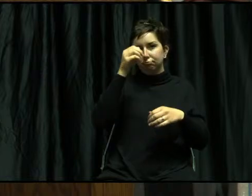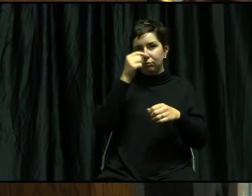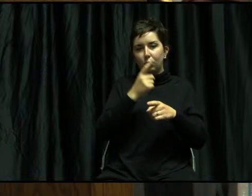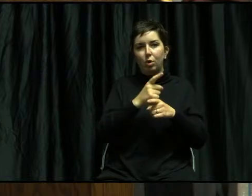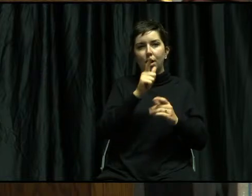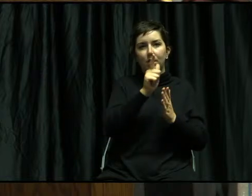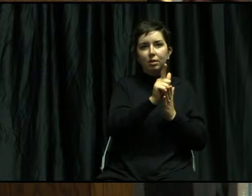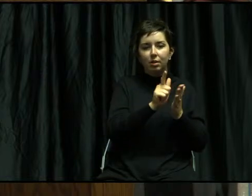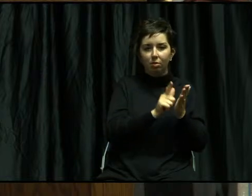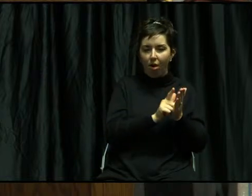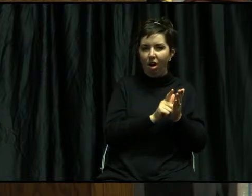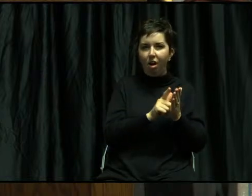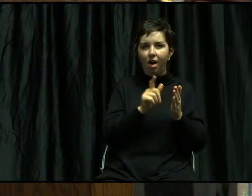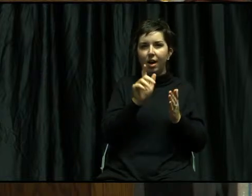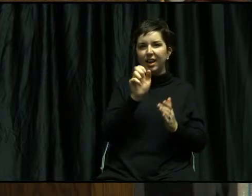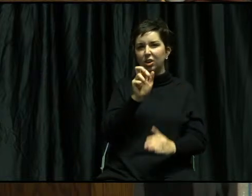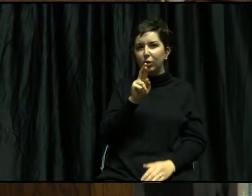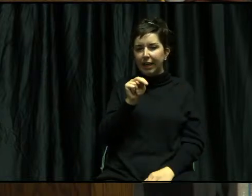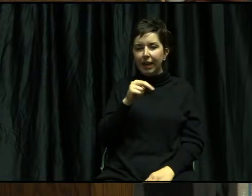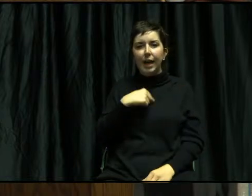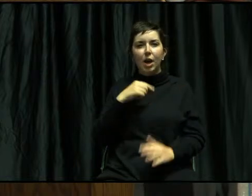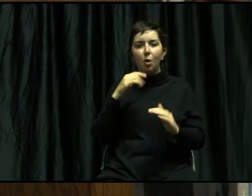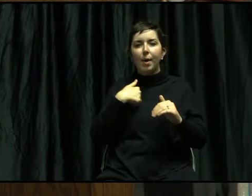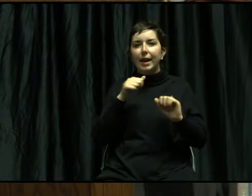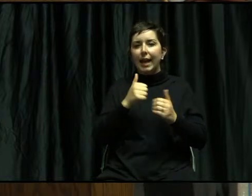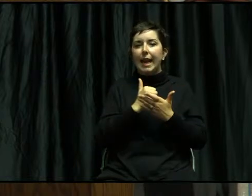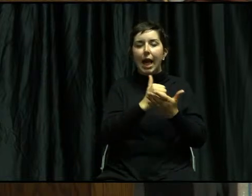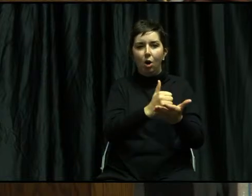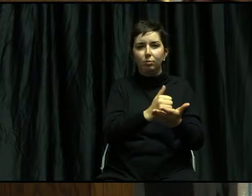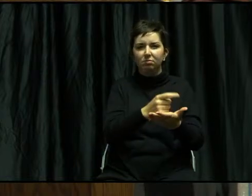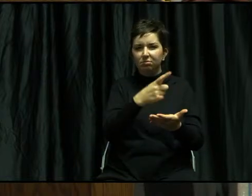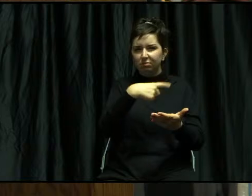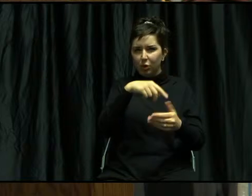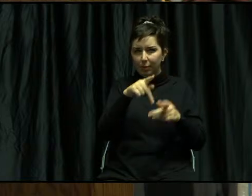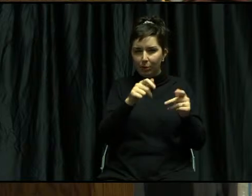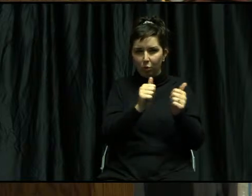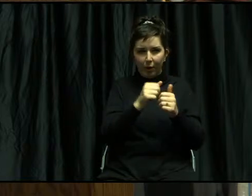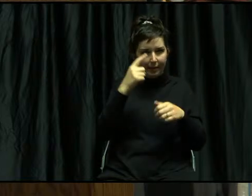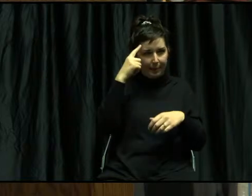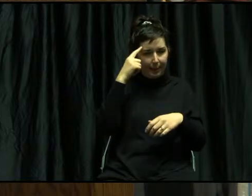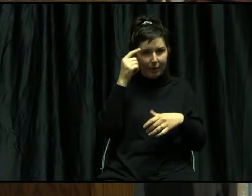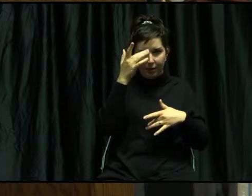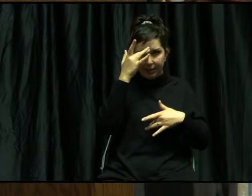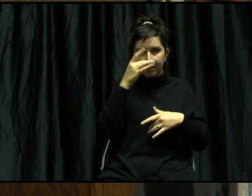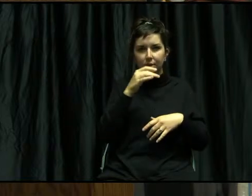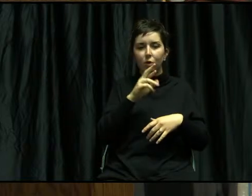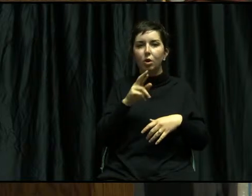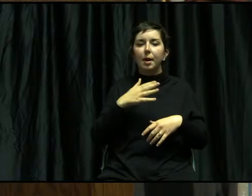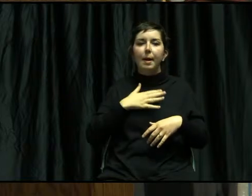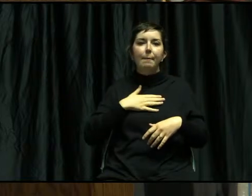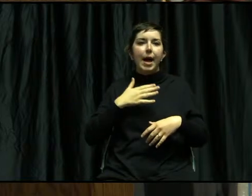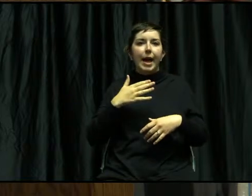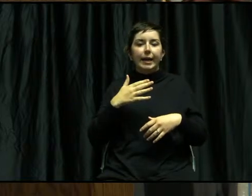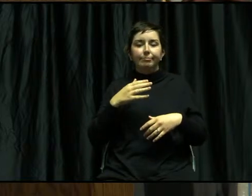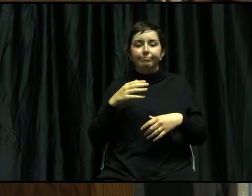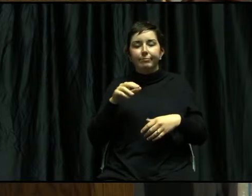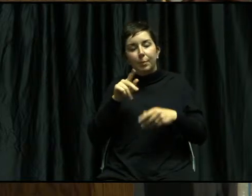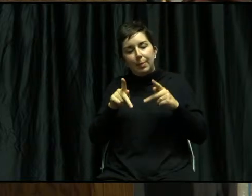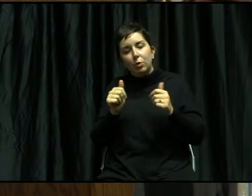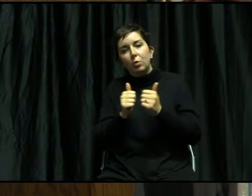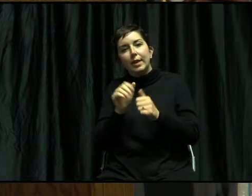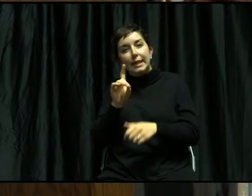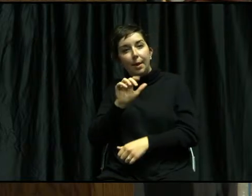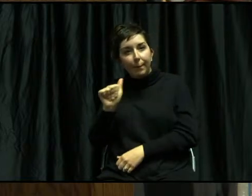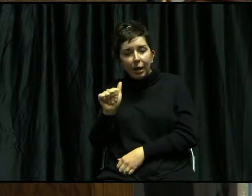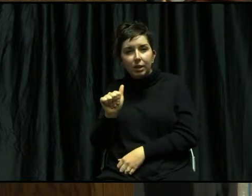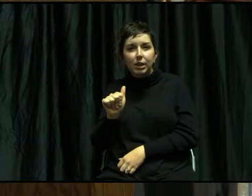in a mentally ill place. I hope to help people with disabilities like my awesome niece, Sloan, as they navigate